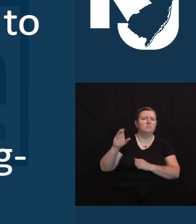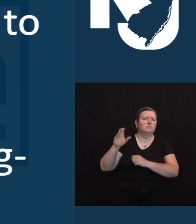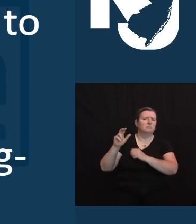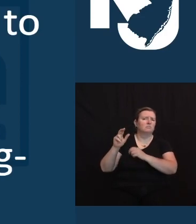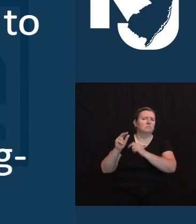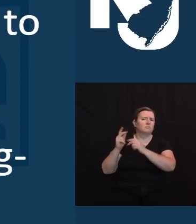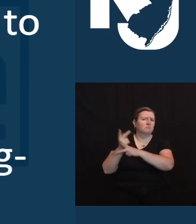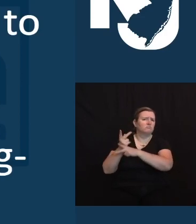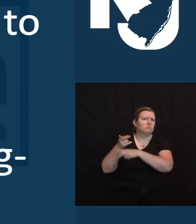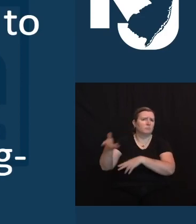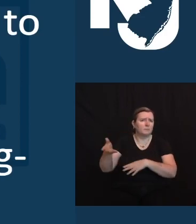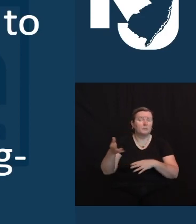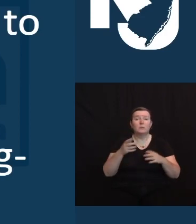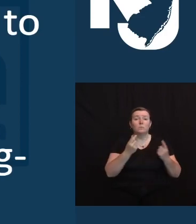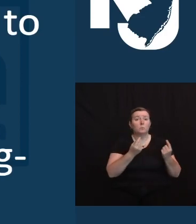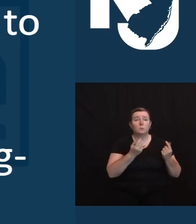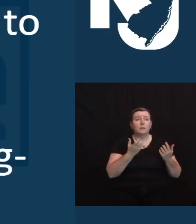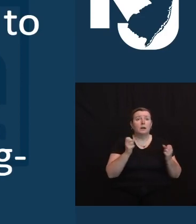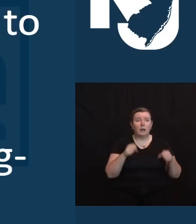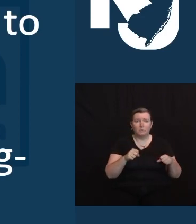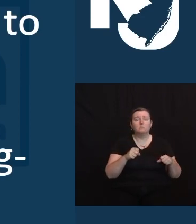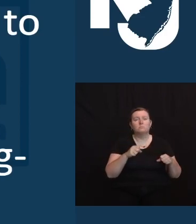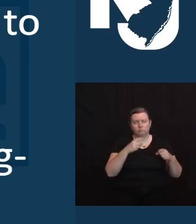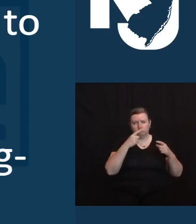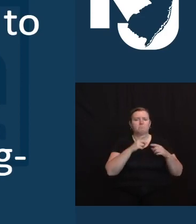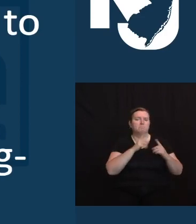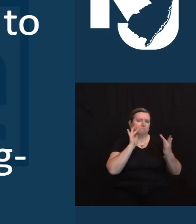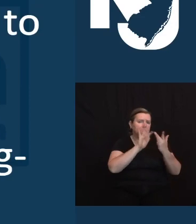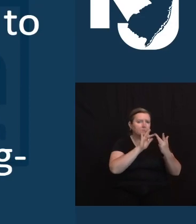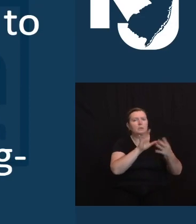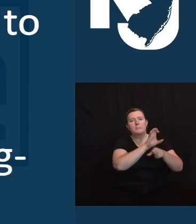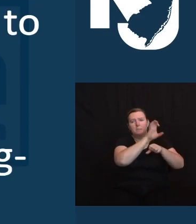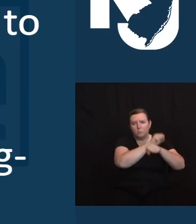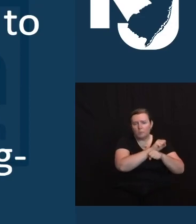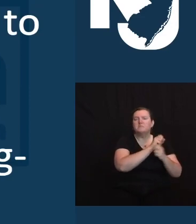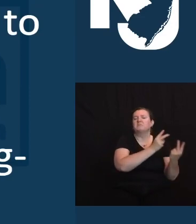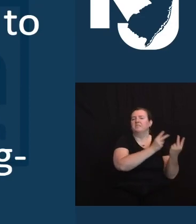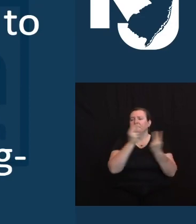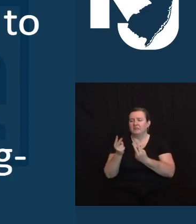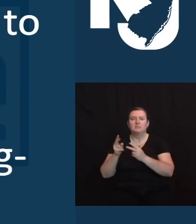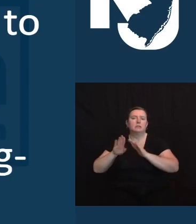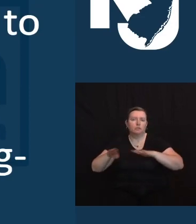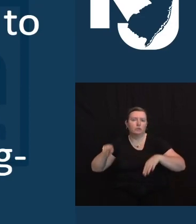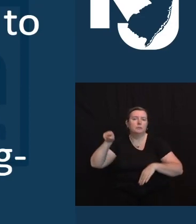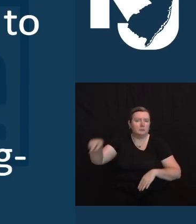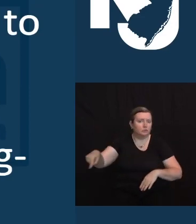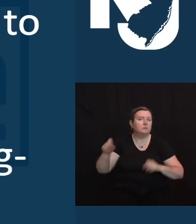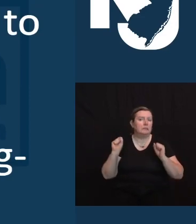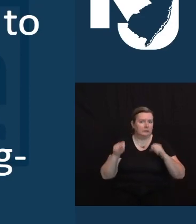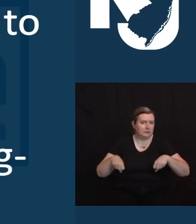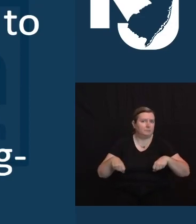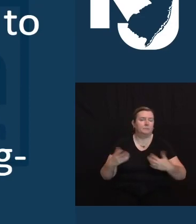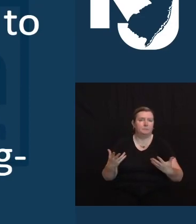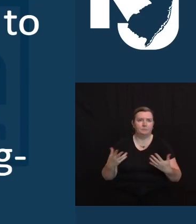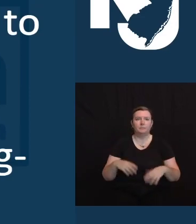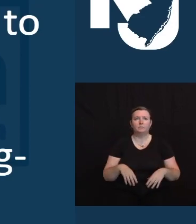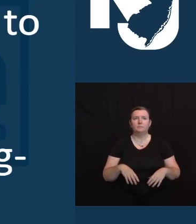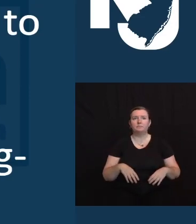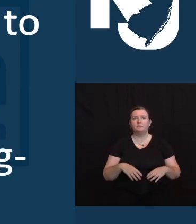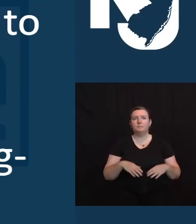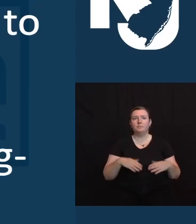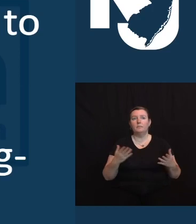for by-appointment visits with their loved ones. Outdoor visitations will continue per the